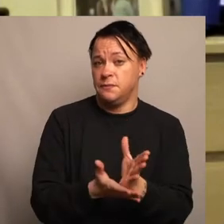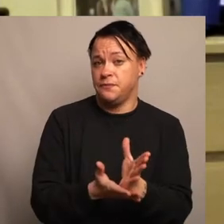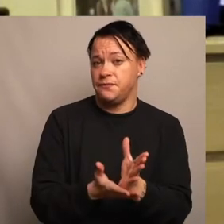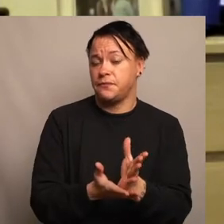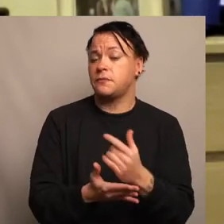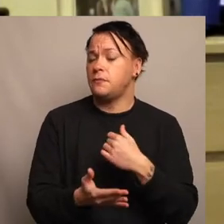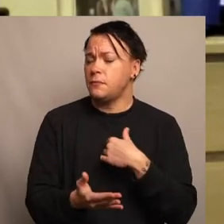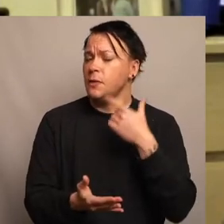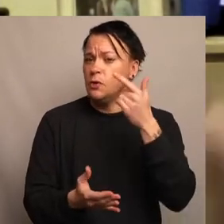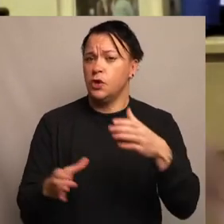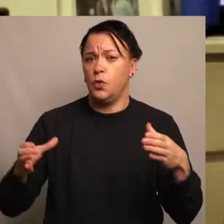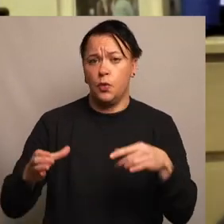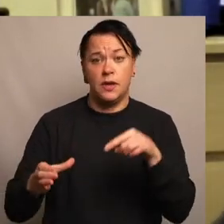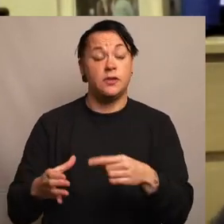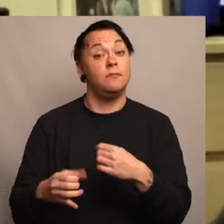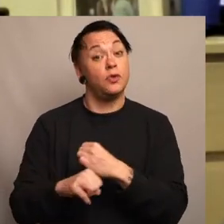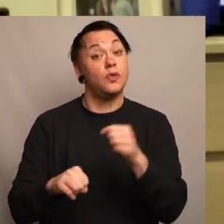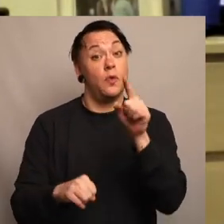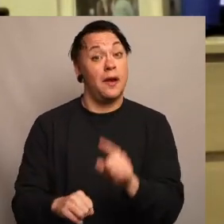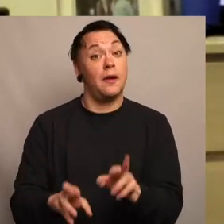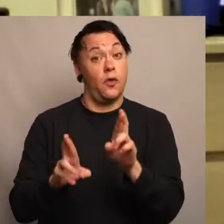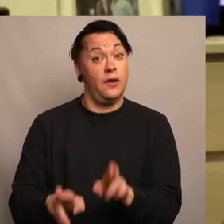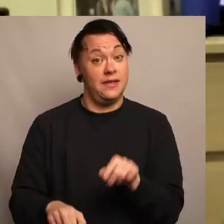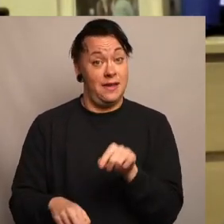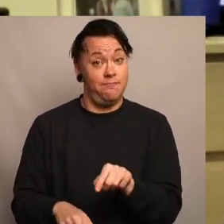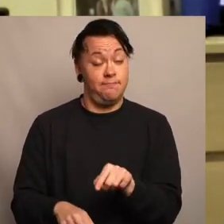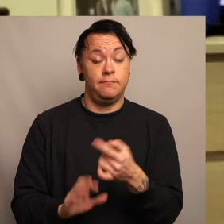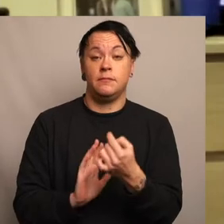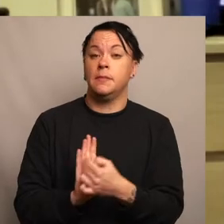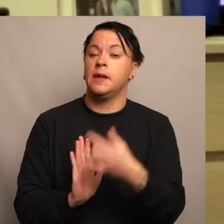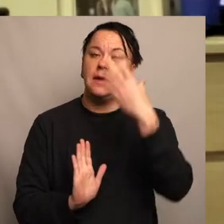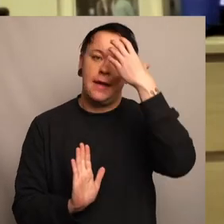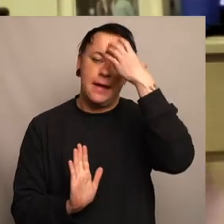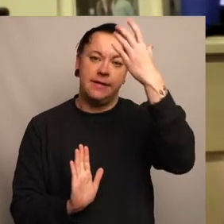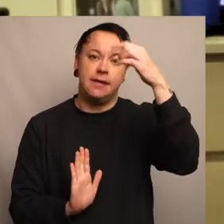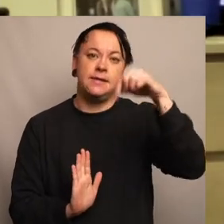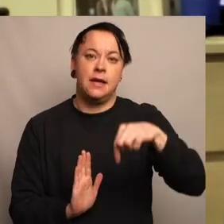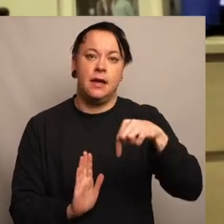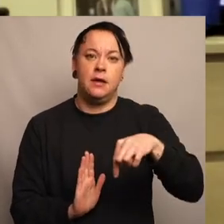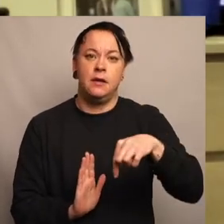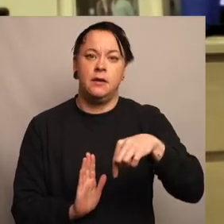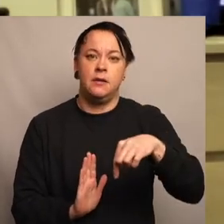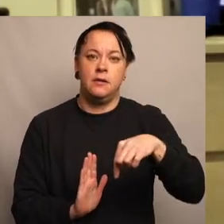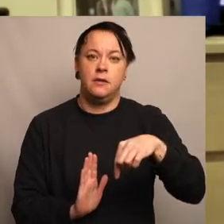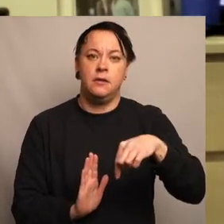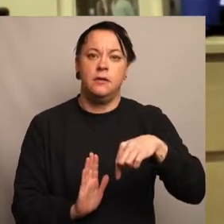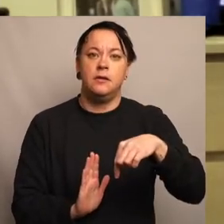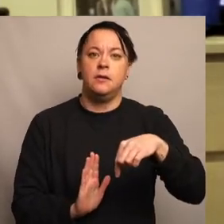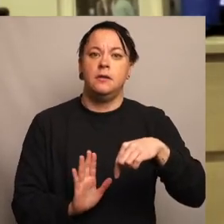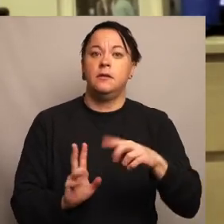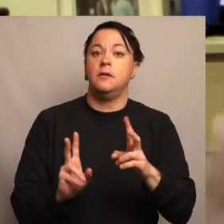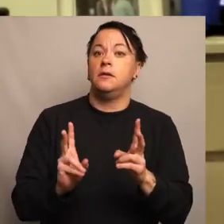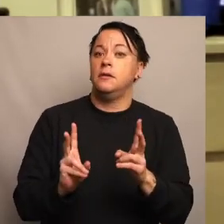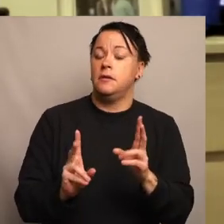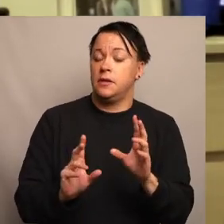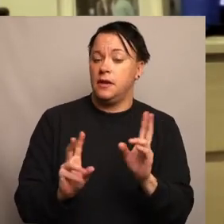to that. I think that in Helsinki, for instance, an initiative that Hassen has been a founder